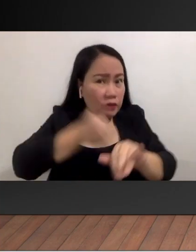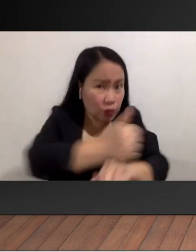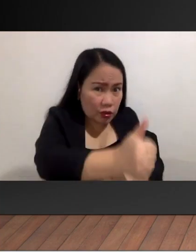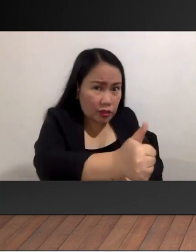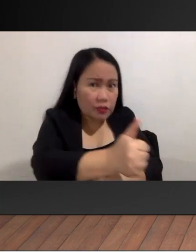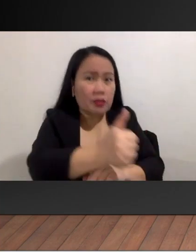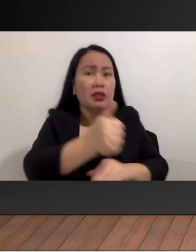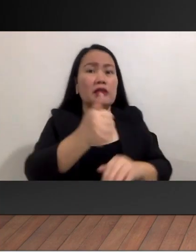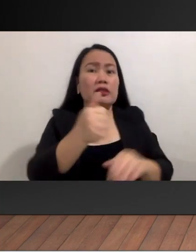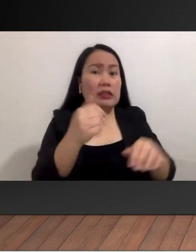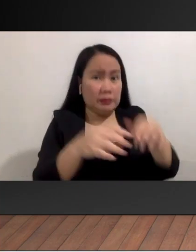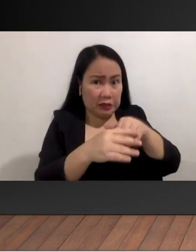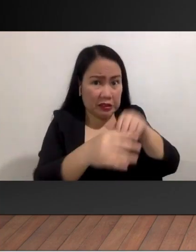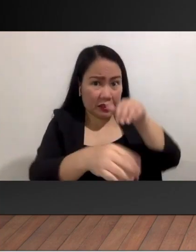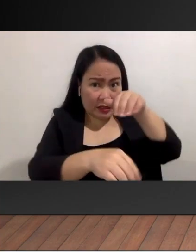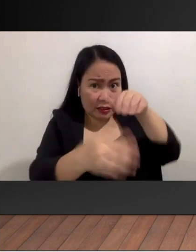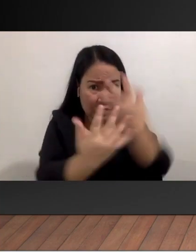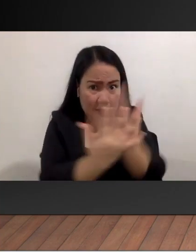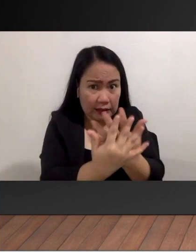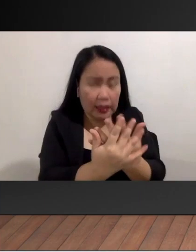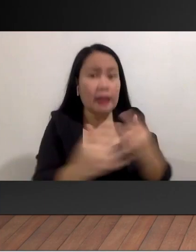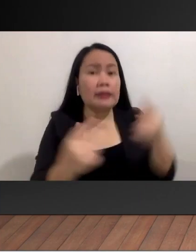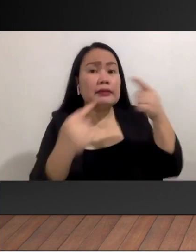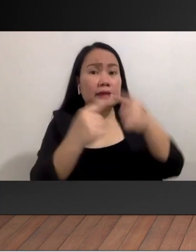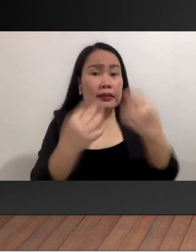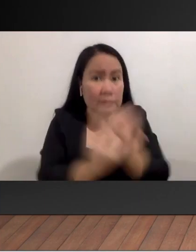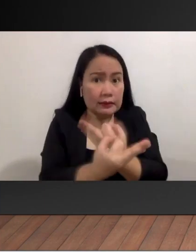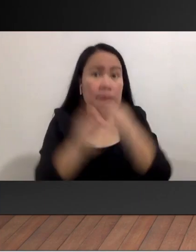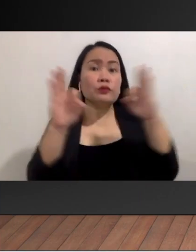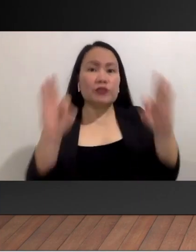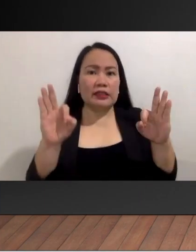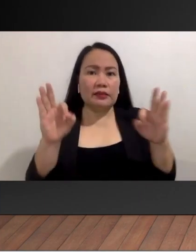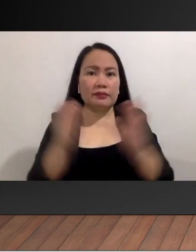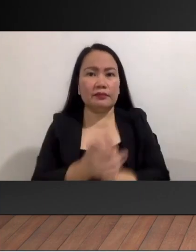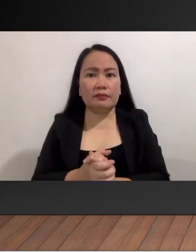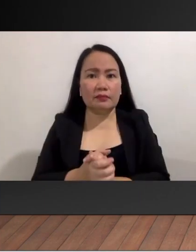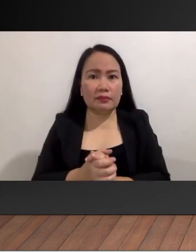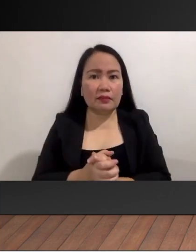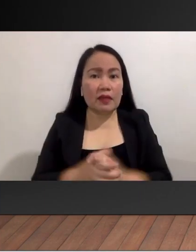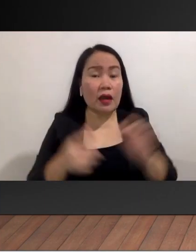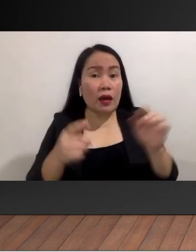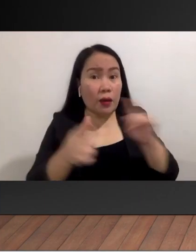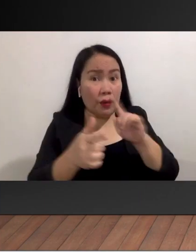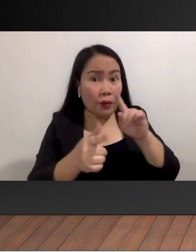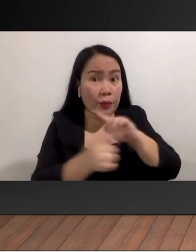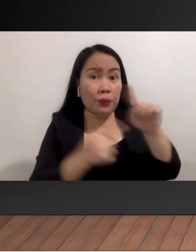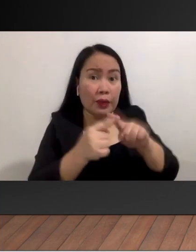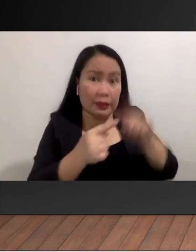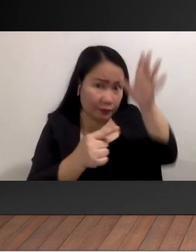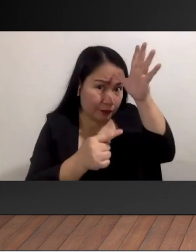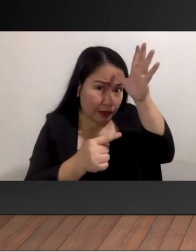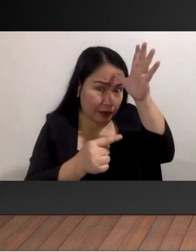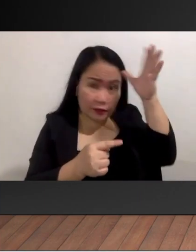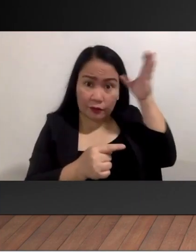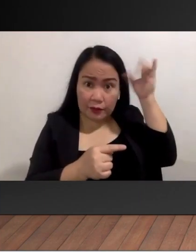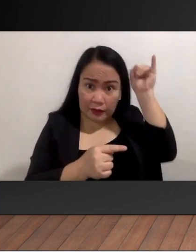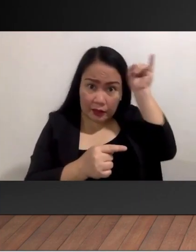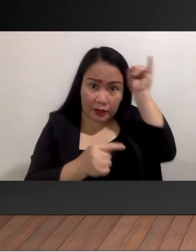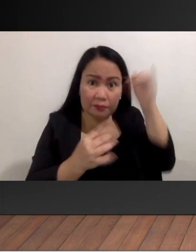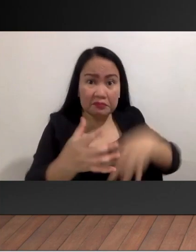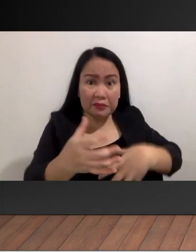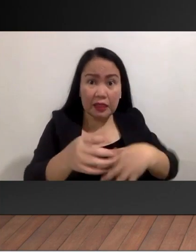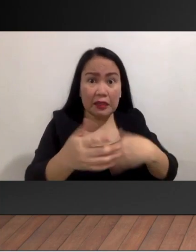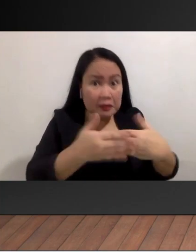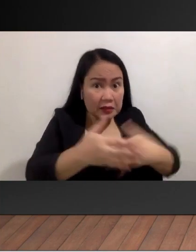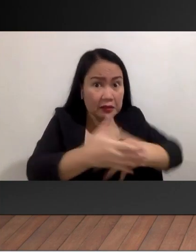he was in prison, until his release from his cases. When his father was supposed to get out from